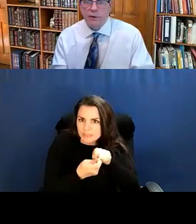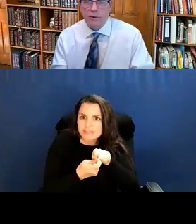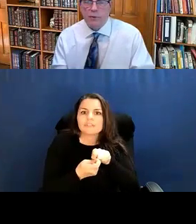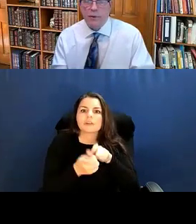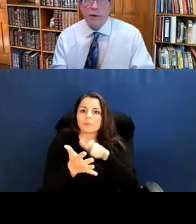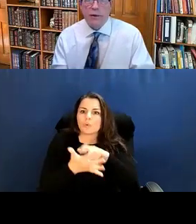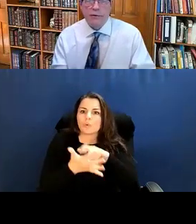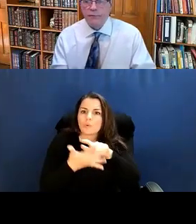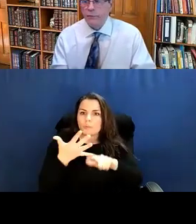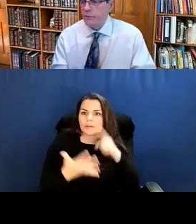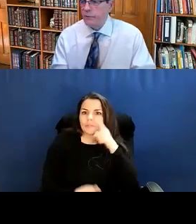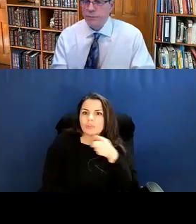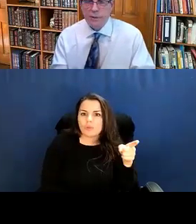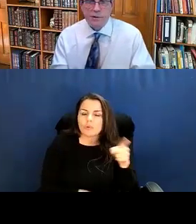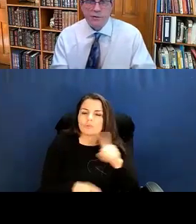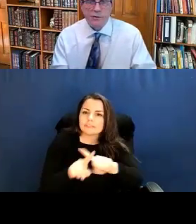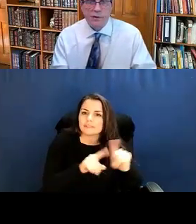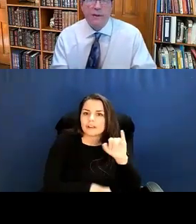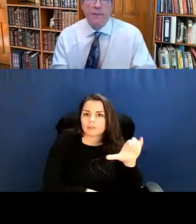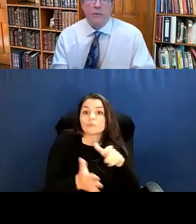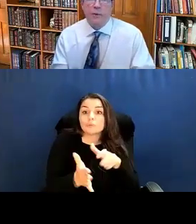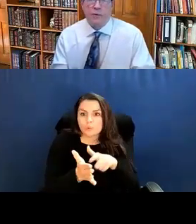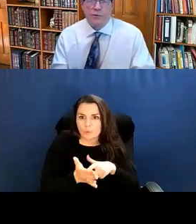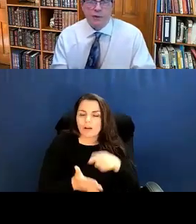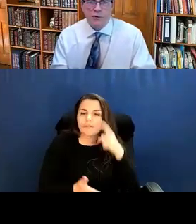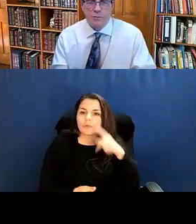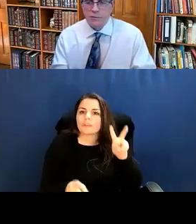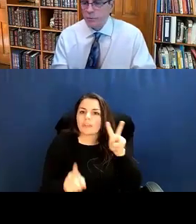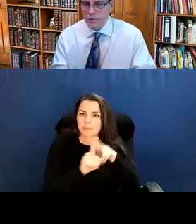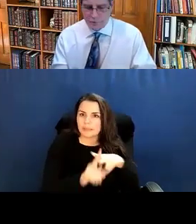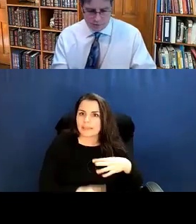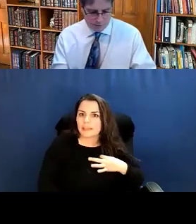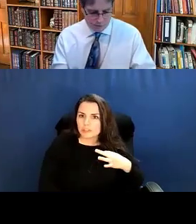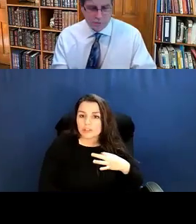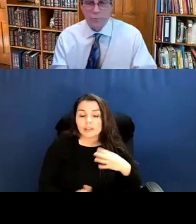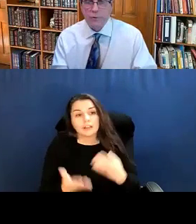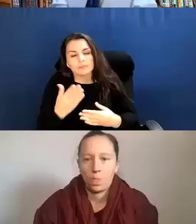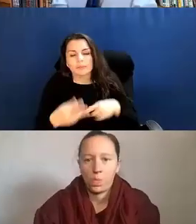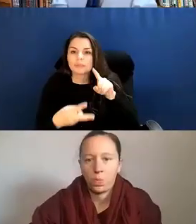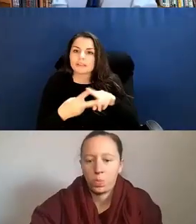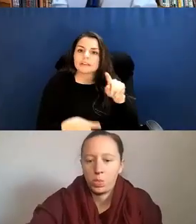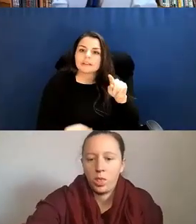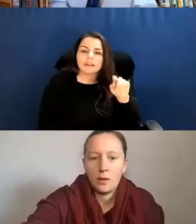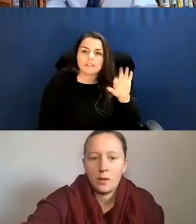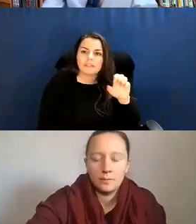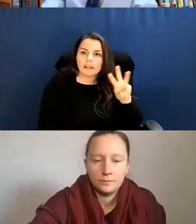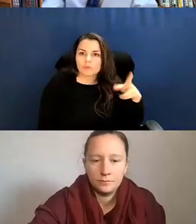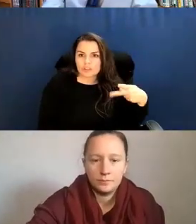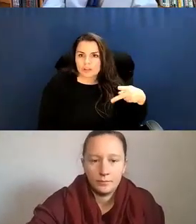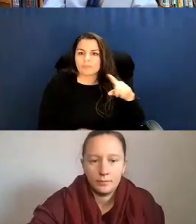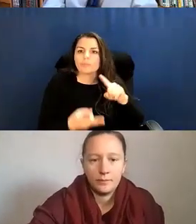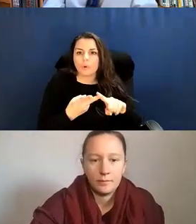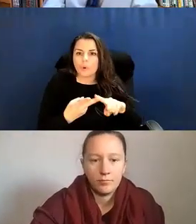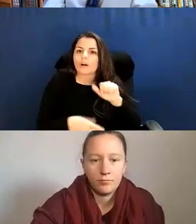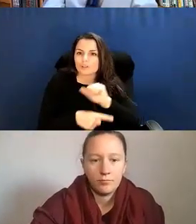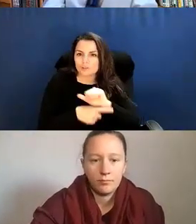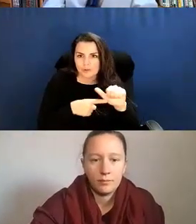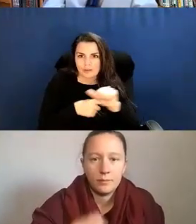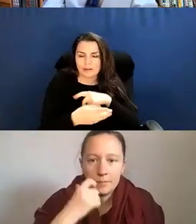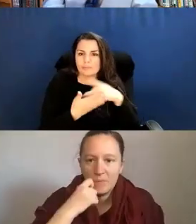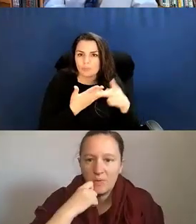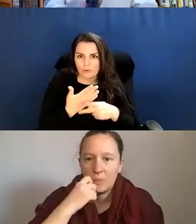institutes require for those applications, whether they're fellowships or whether they're 232 programs. So here you see in the main